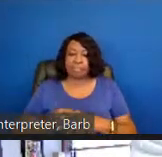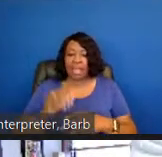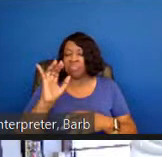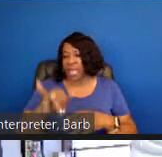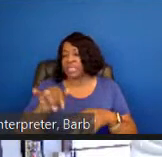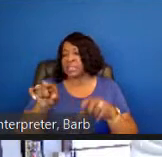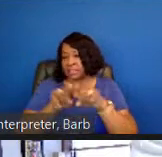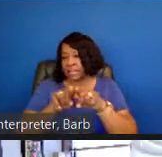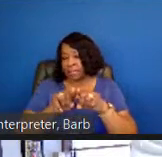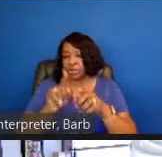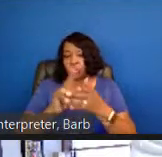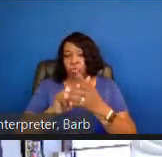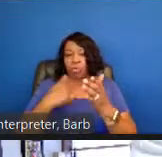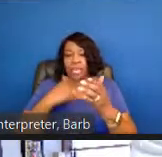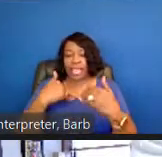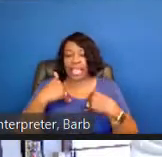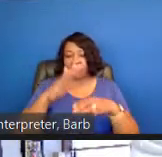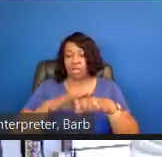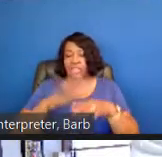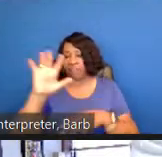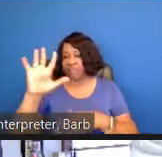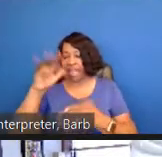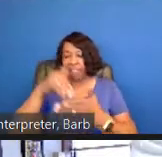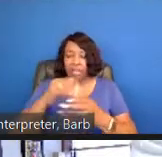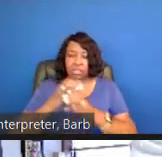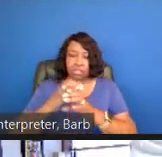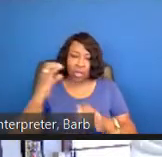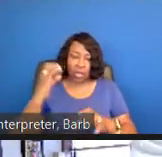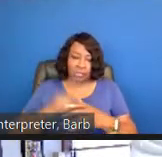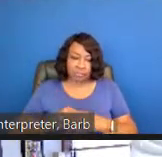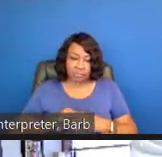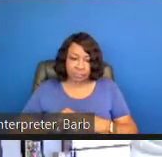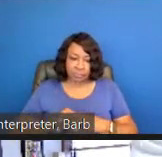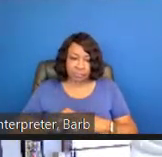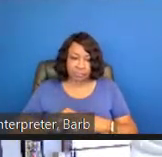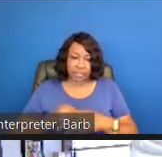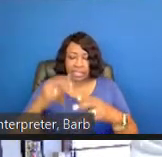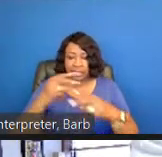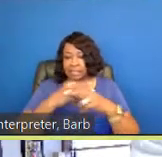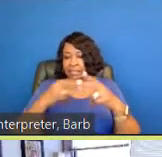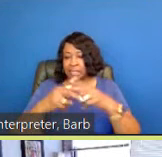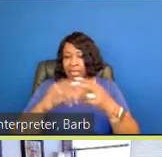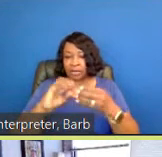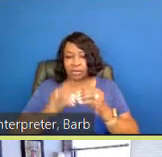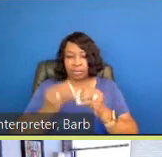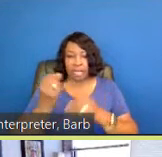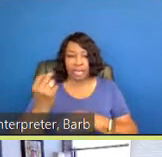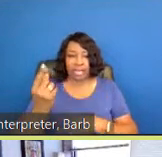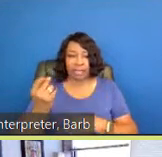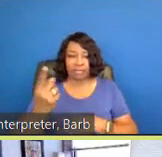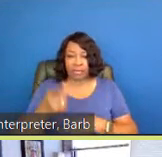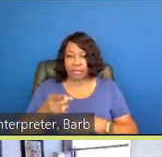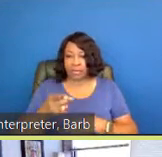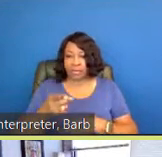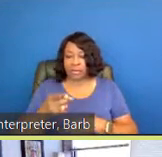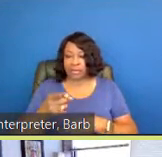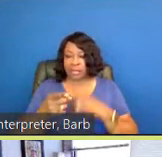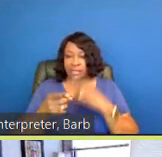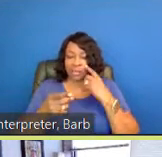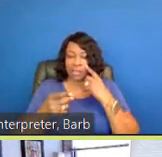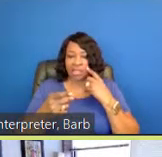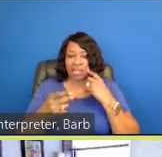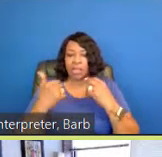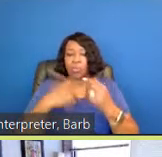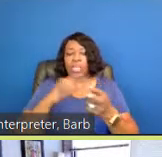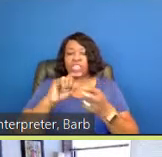similar to what we have on the 5000s also. Slide 11. Bob, I think it's worth mentioning we changed